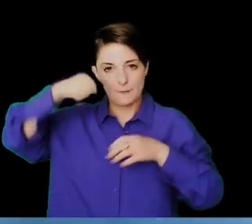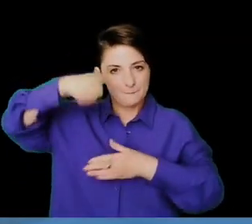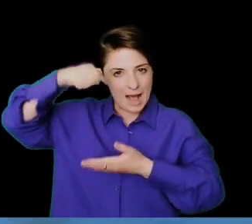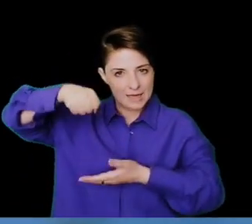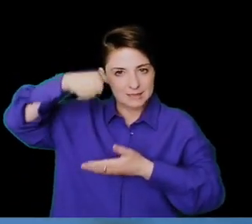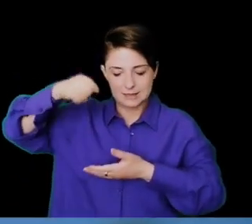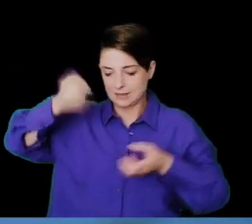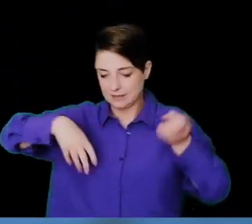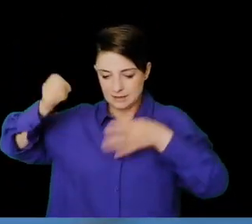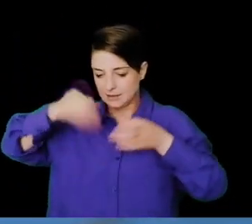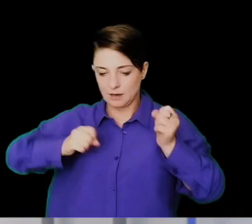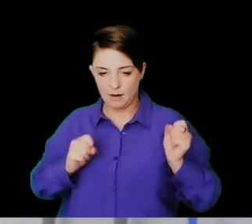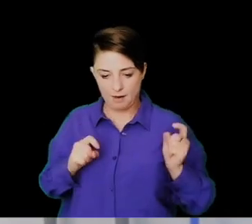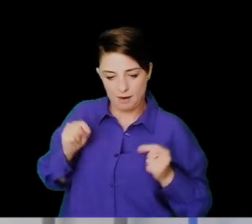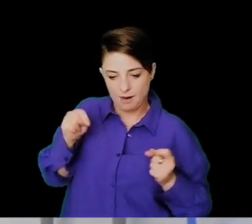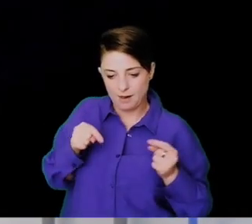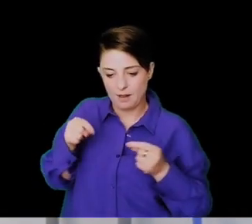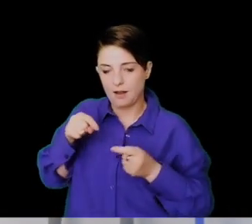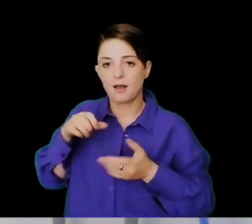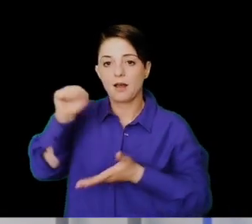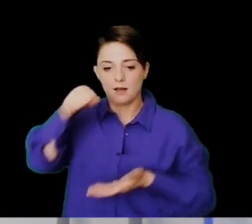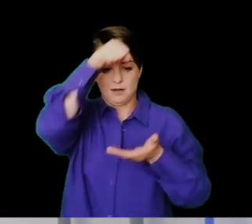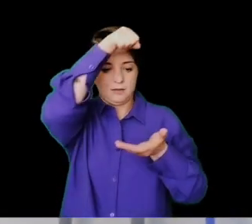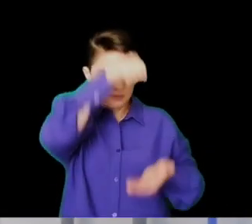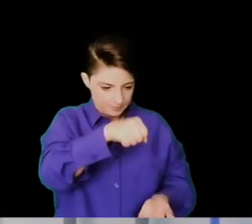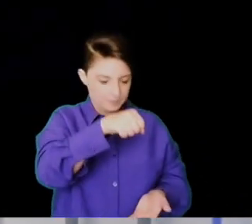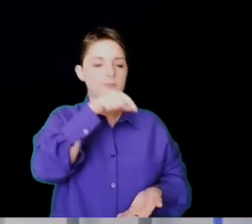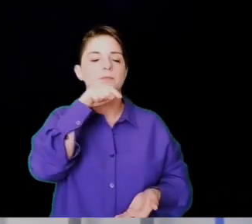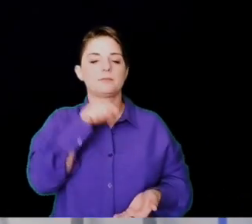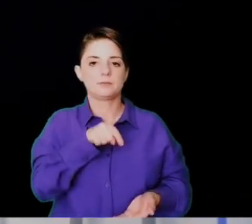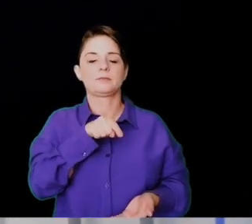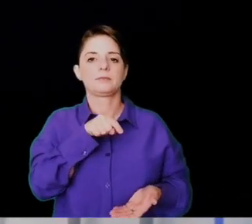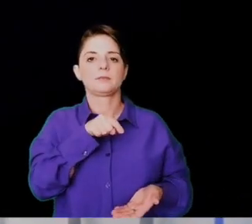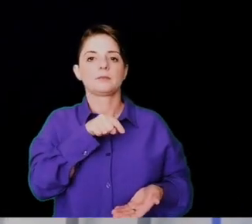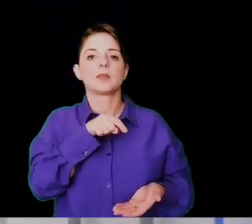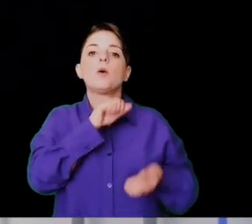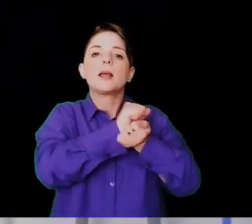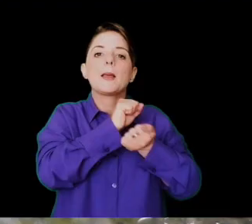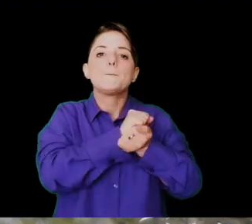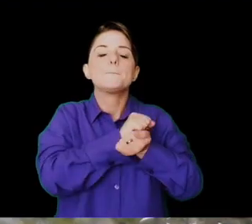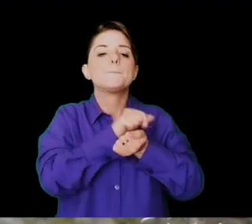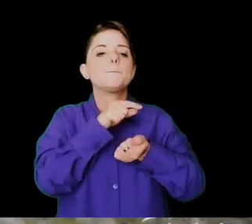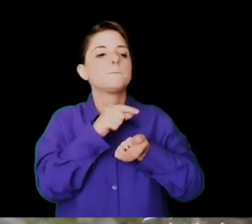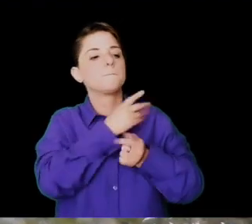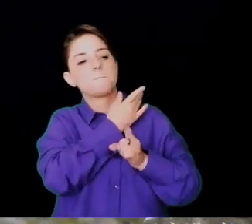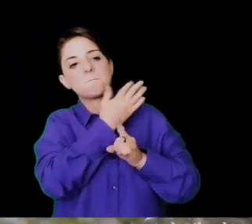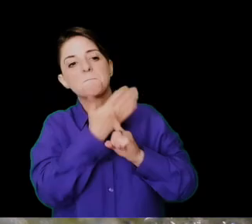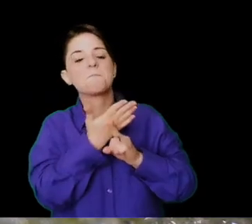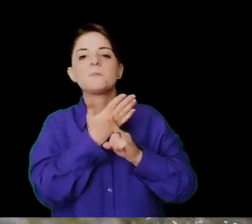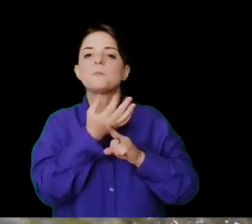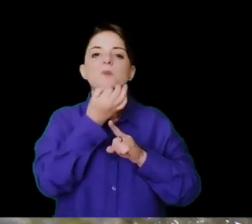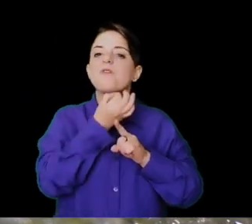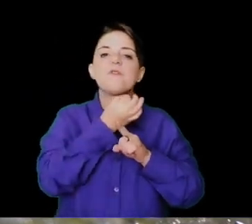empty oyster shells. We put them in bags and we put the bags in these tanks, and we keep them